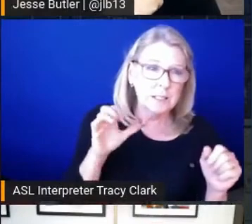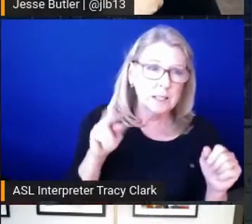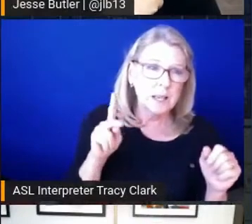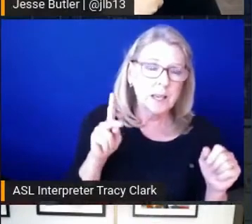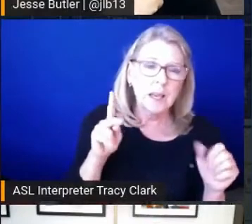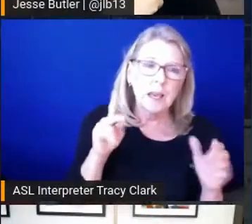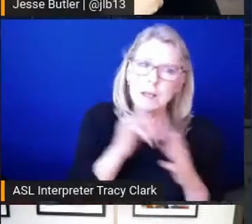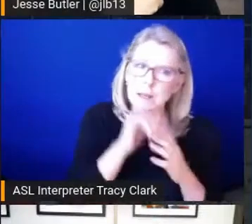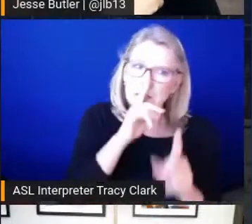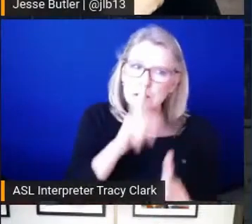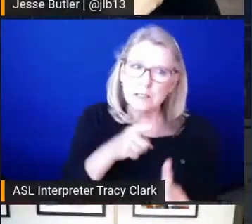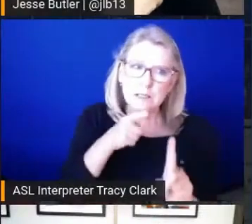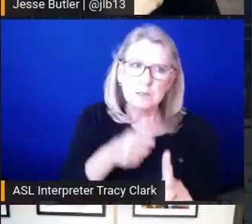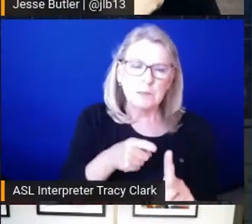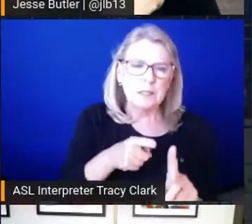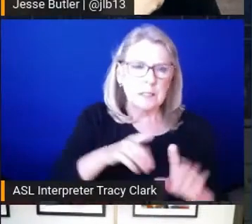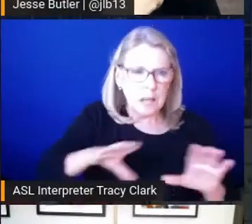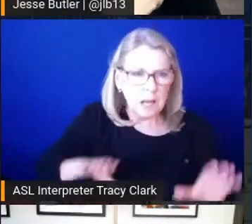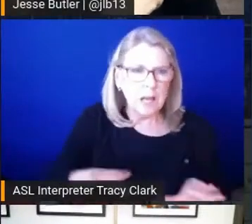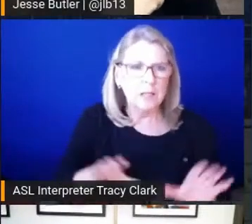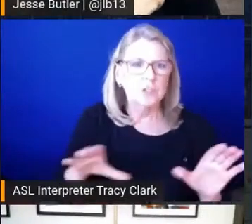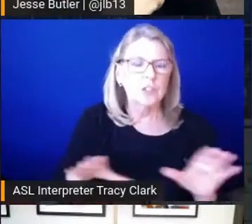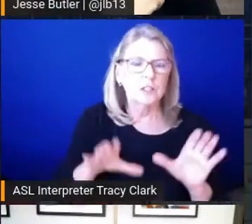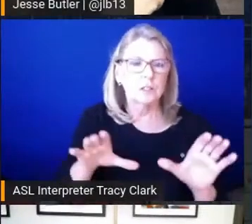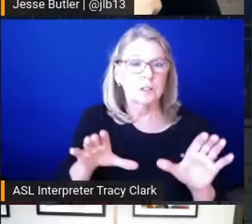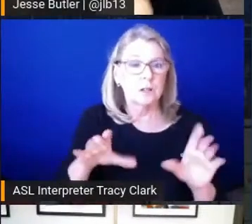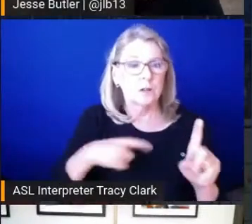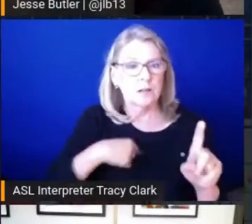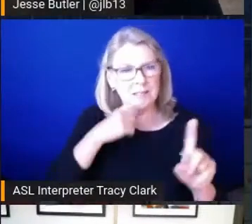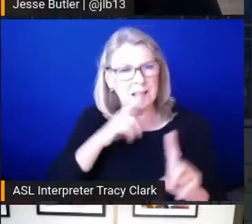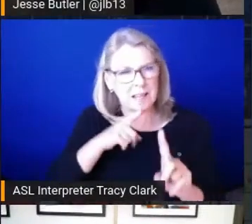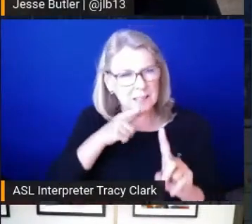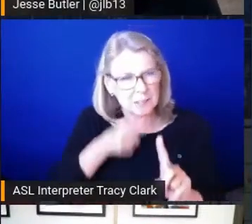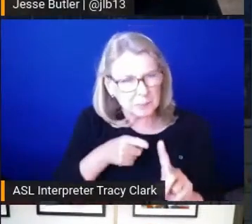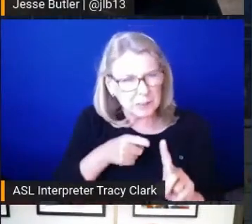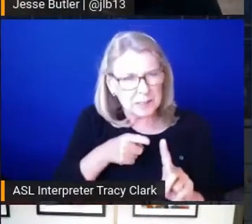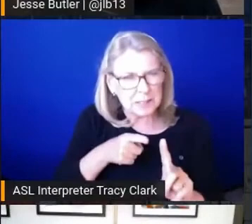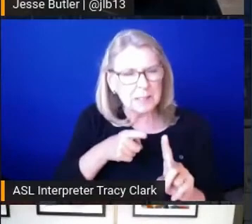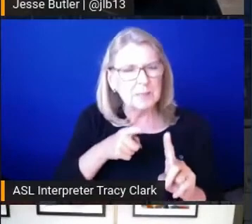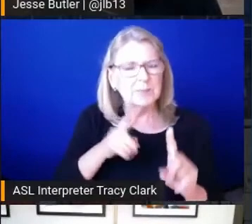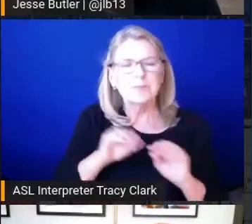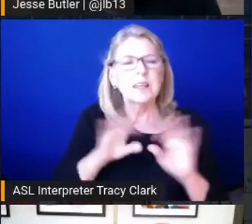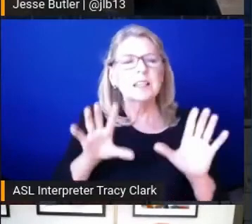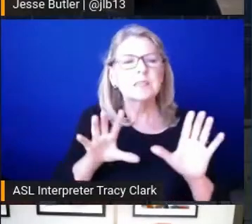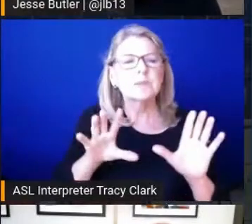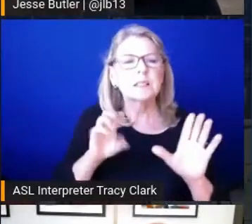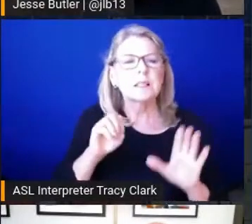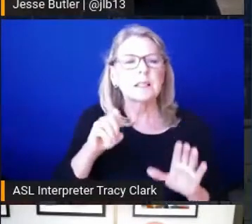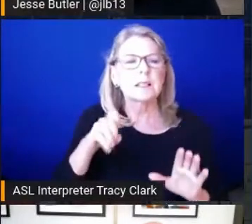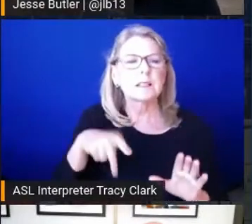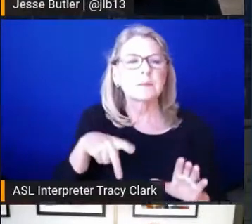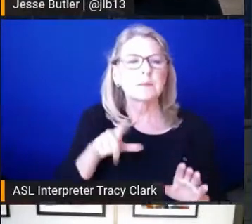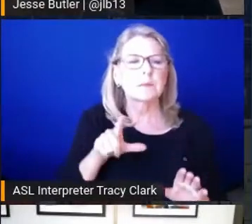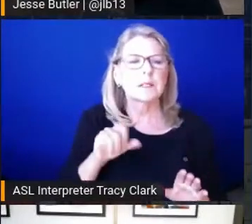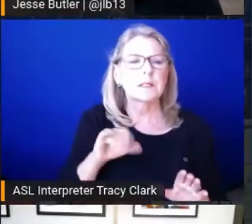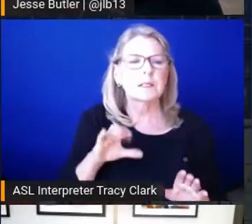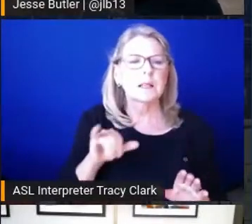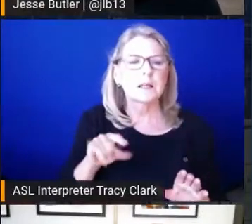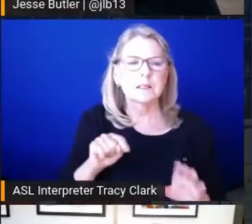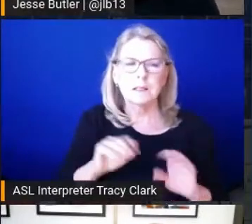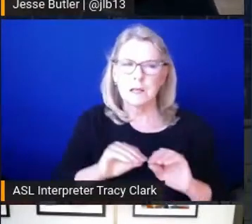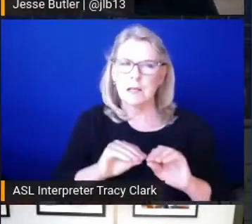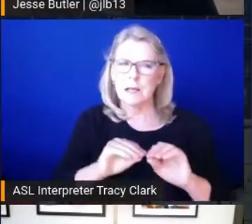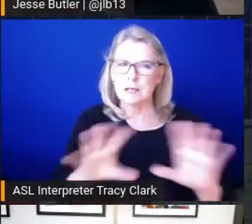action, right? And when I say it's an explicit action, I mean there is a separate, distinct custom resource definition